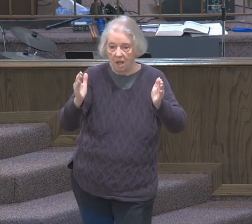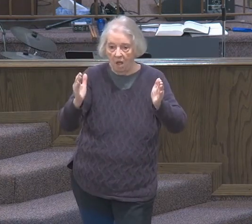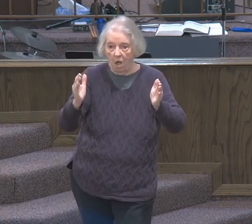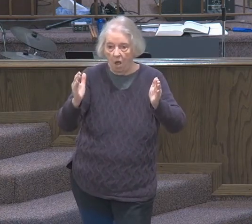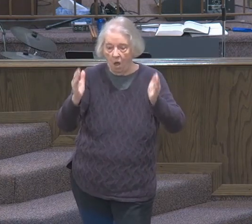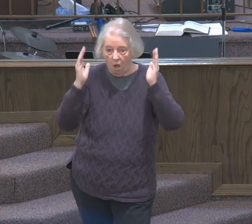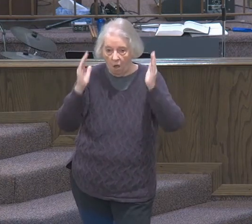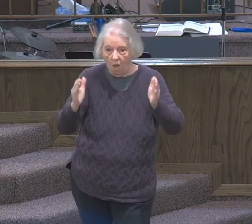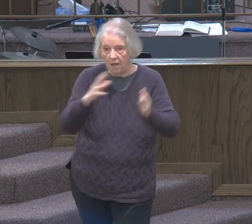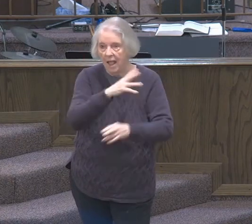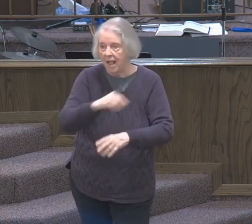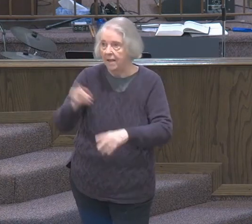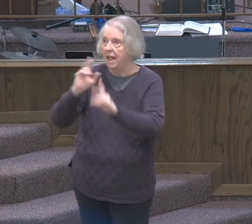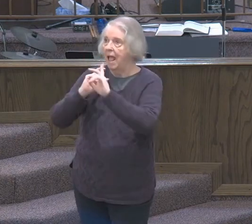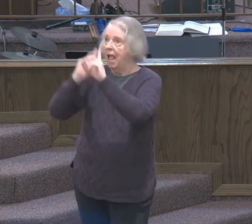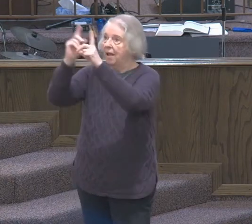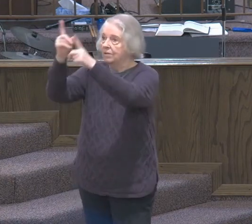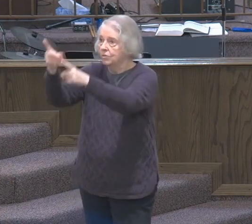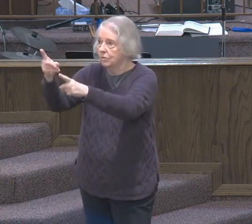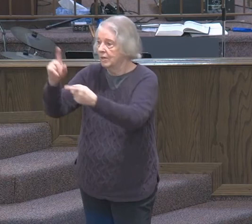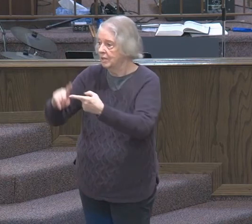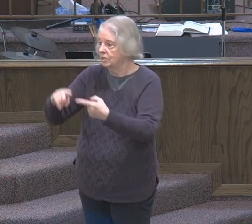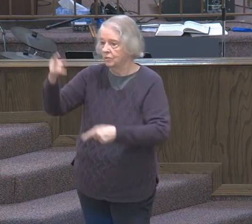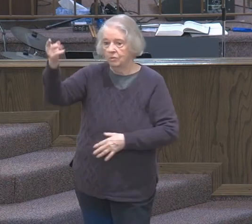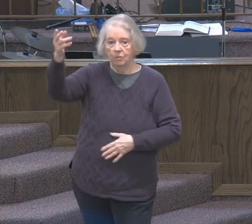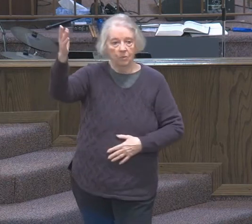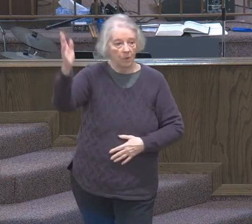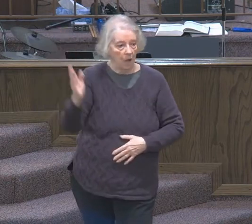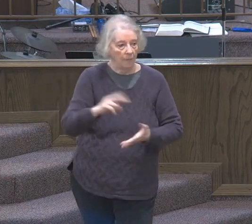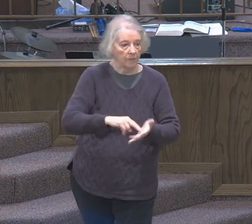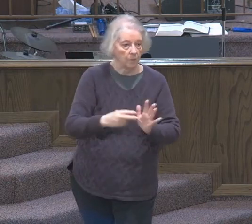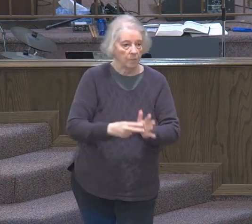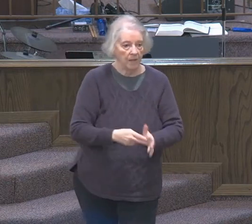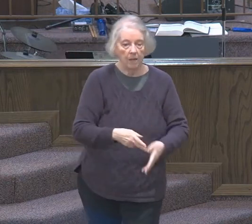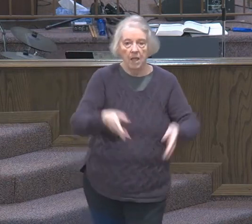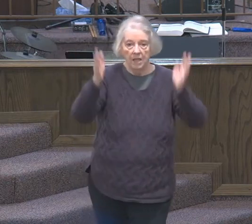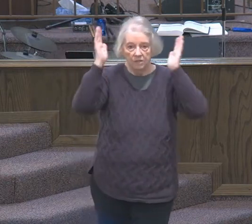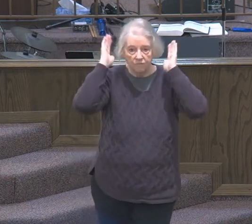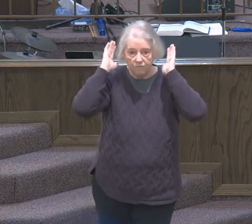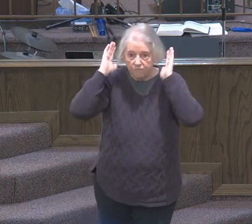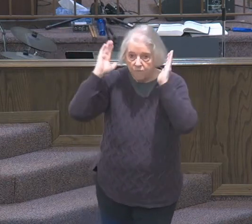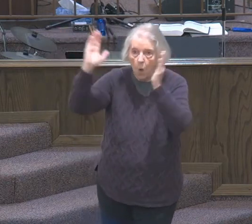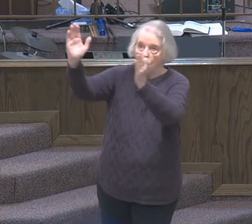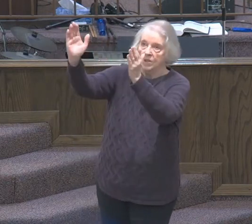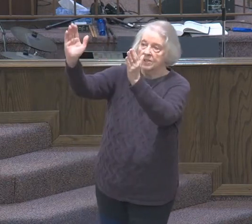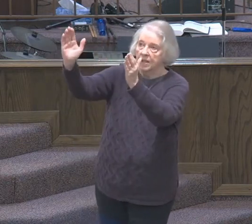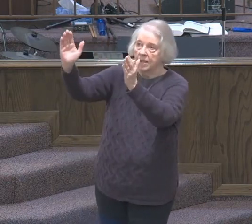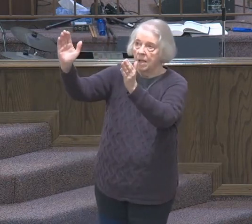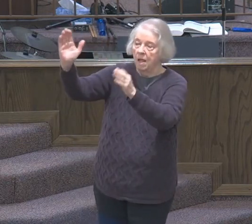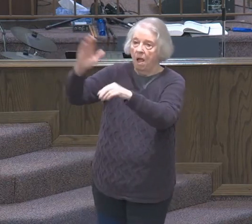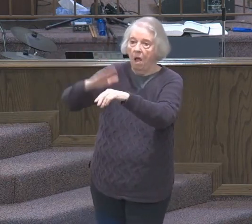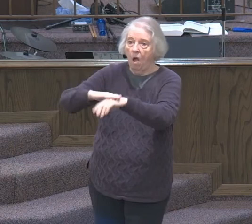to, God. That is what biblical worship is all about. And if we look at